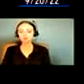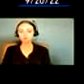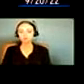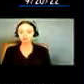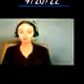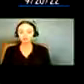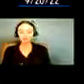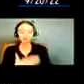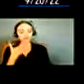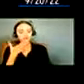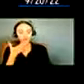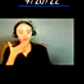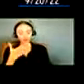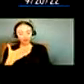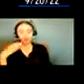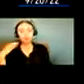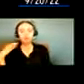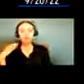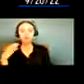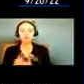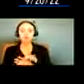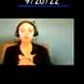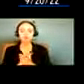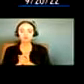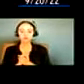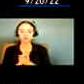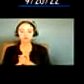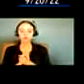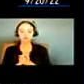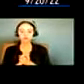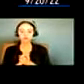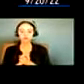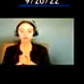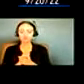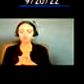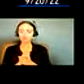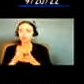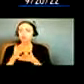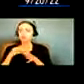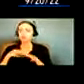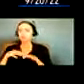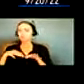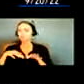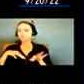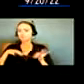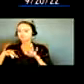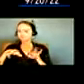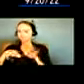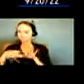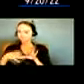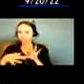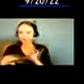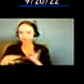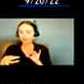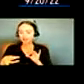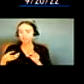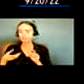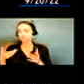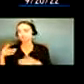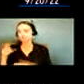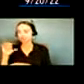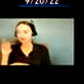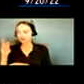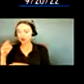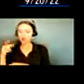Thank you, Mr. Chairman. I gave a lengthy statement about this during the COW, so I'm going to make my remarks